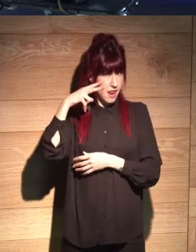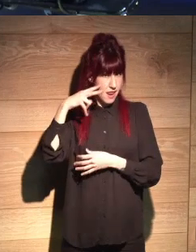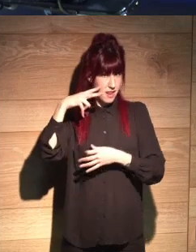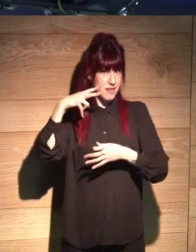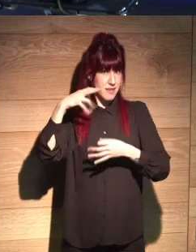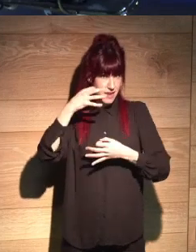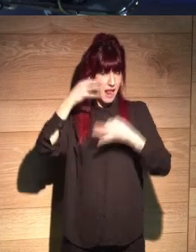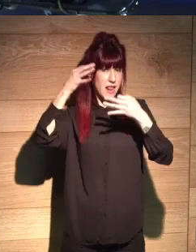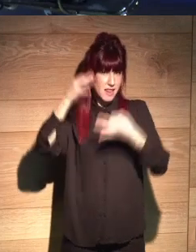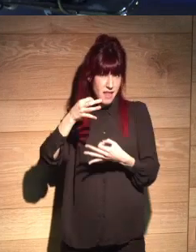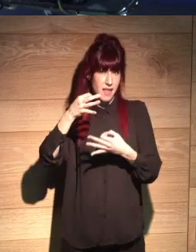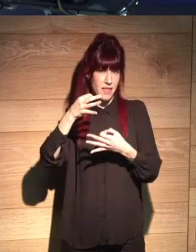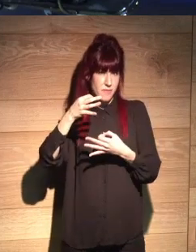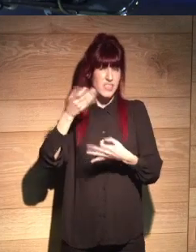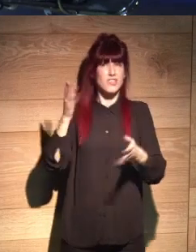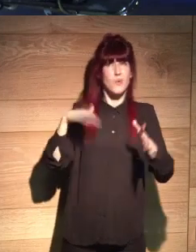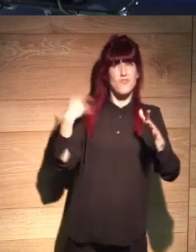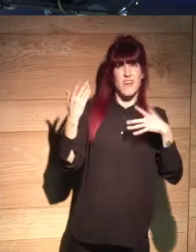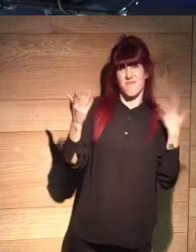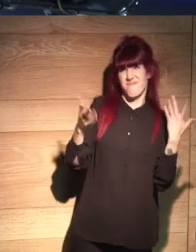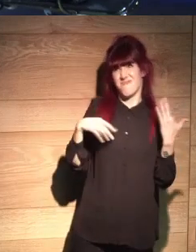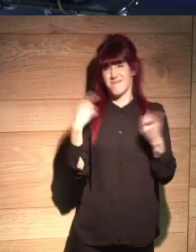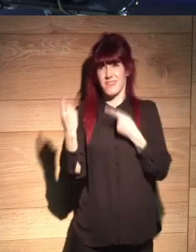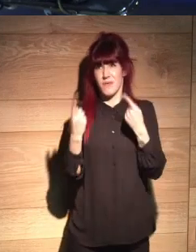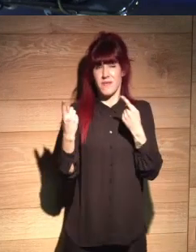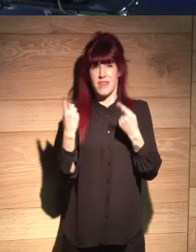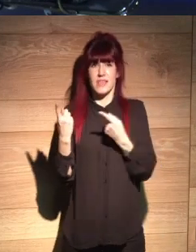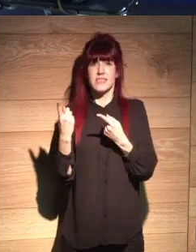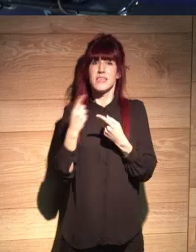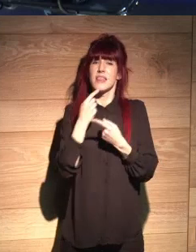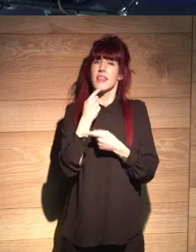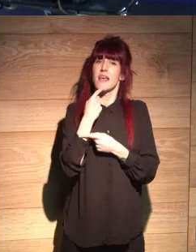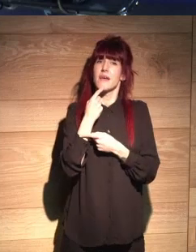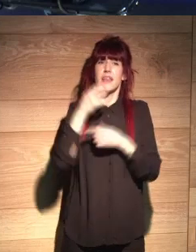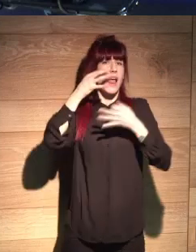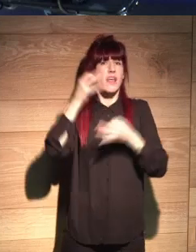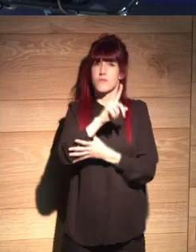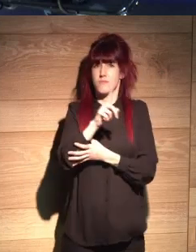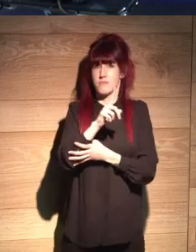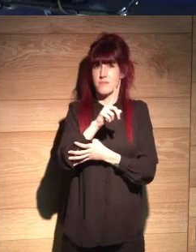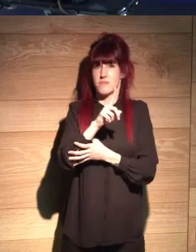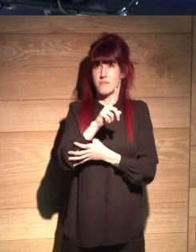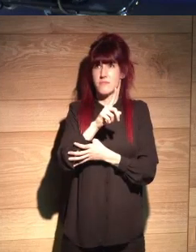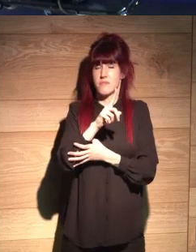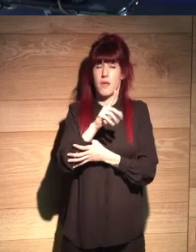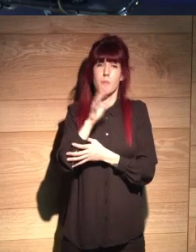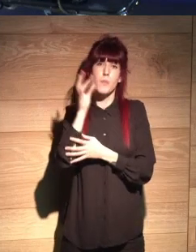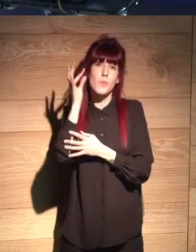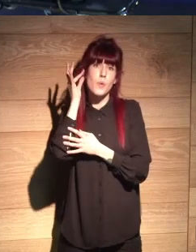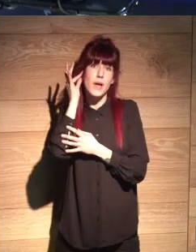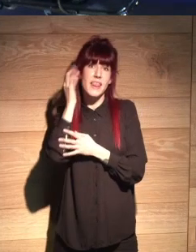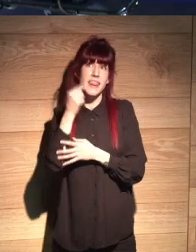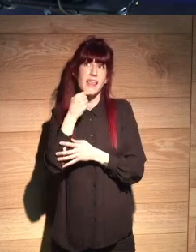reality, and this is the typical excuse, in some places it's the excuse and in the other one they quantify it. In reality, this is not so.